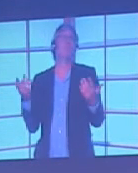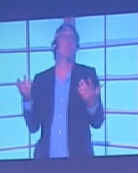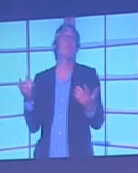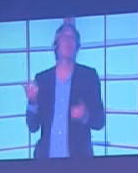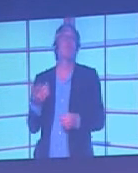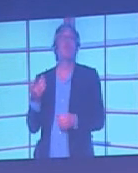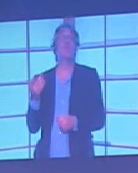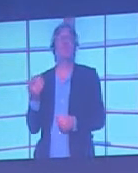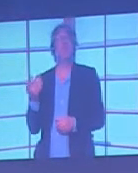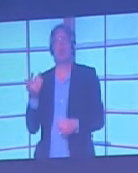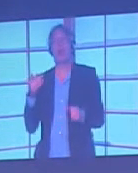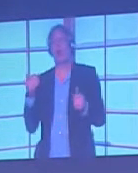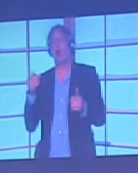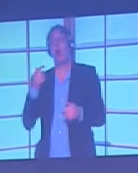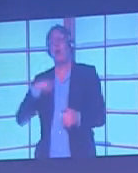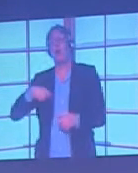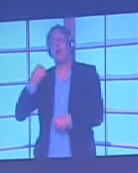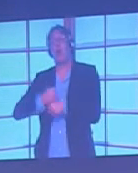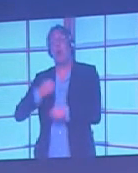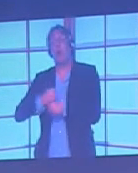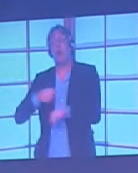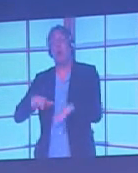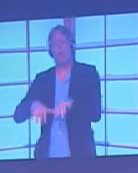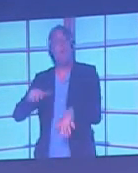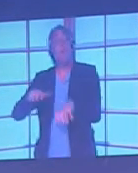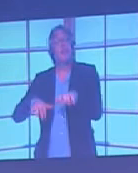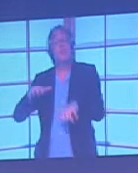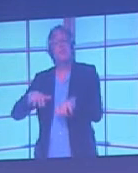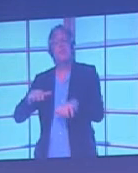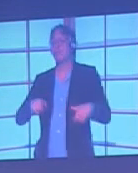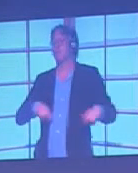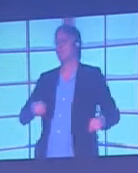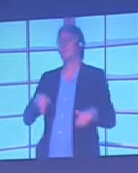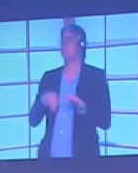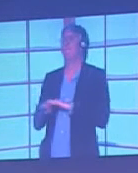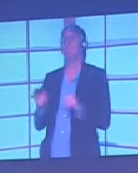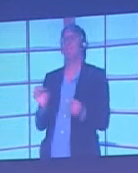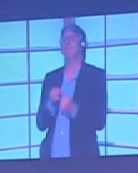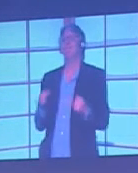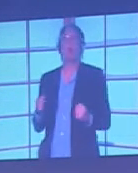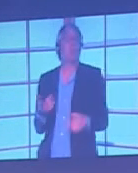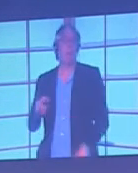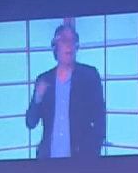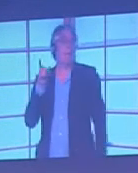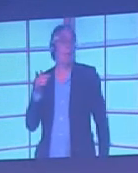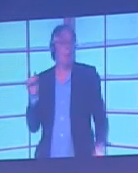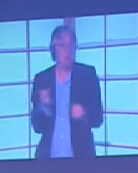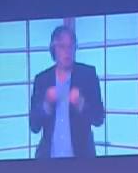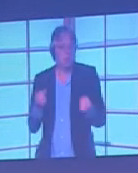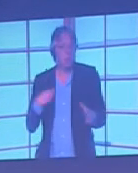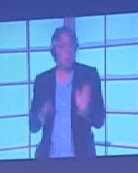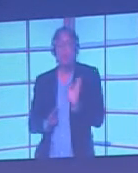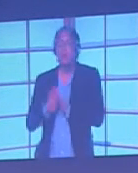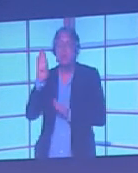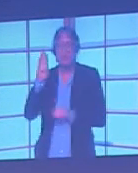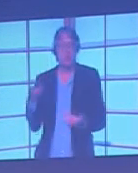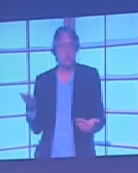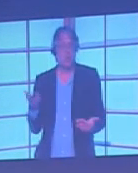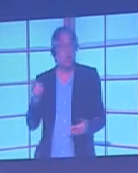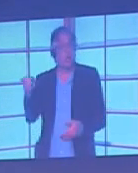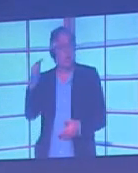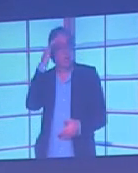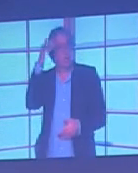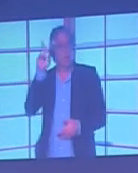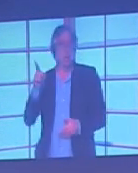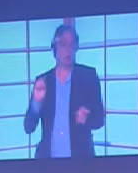is inaccessible, for example, to somebody in a wheelchair. So we have to change that mindset. They will also be